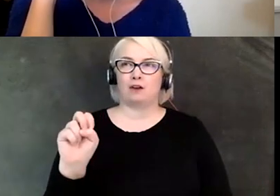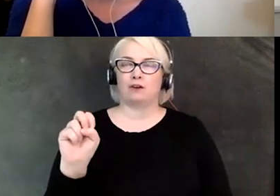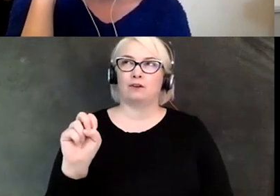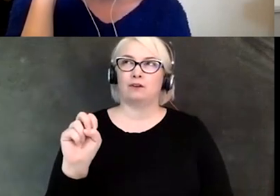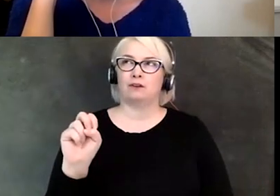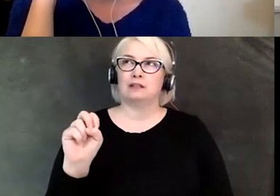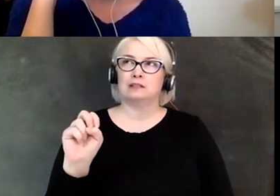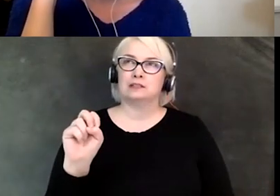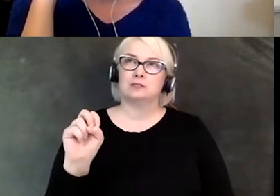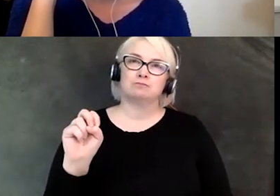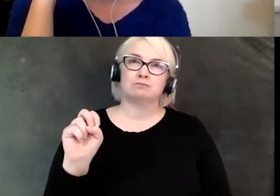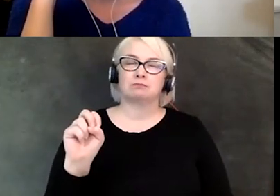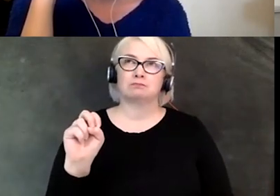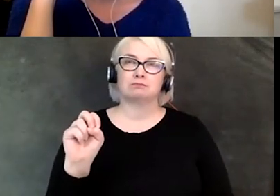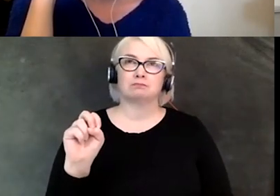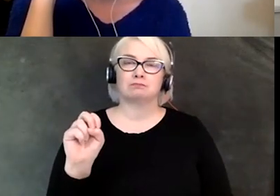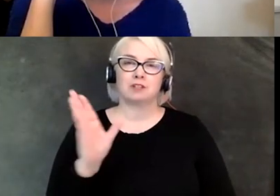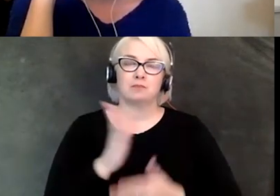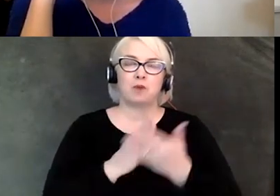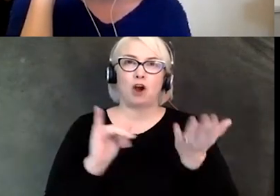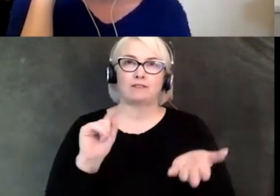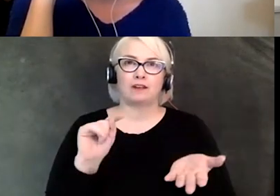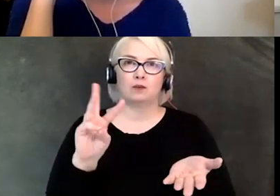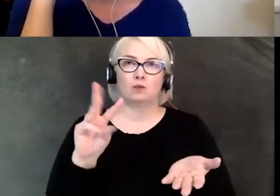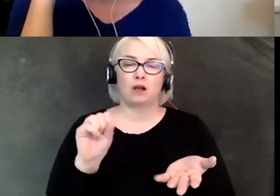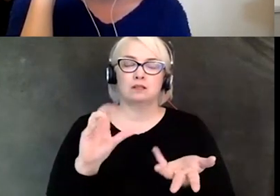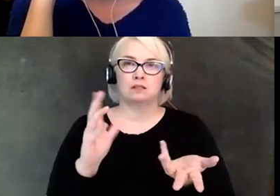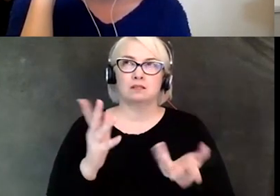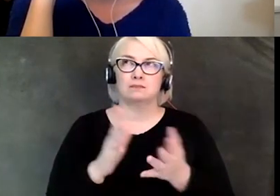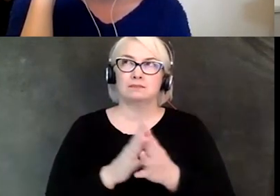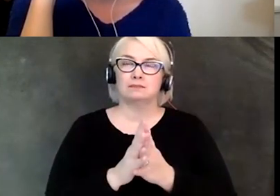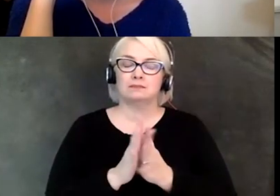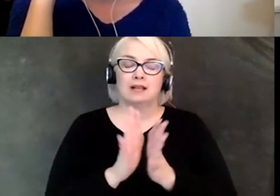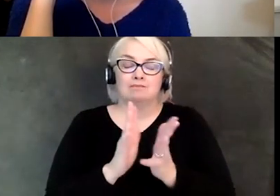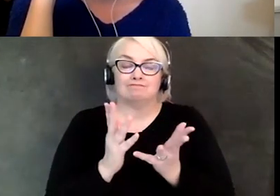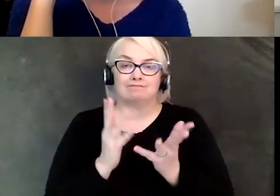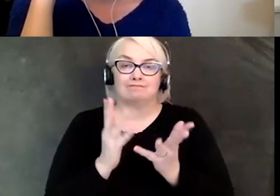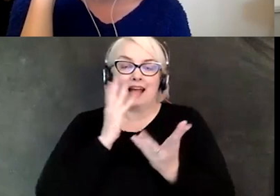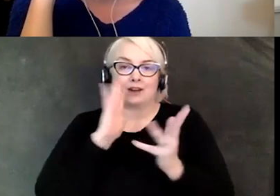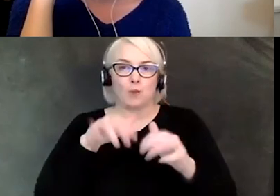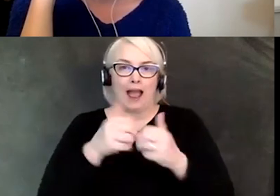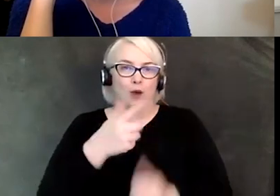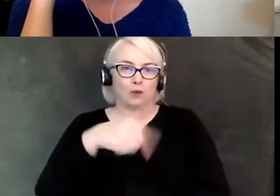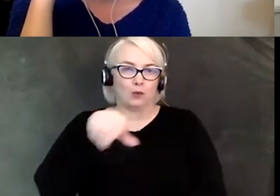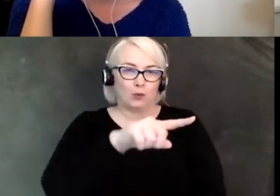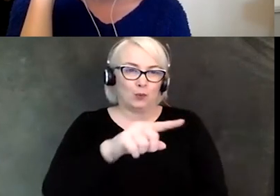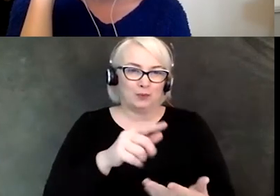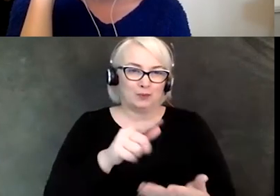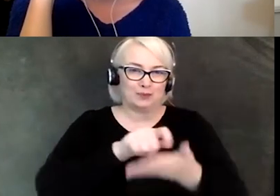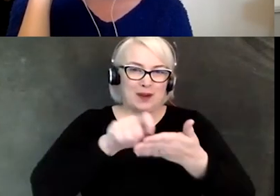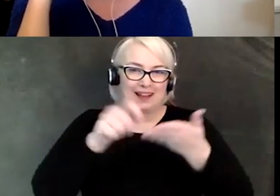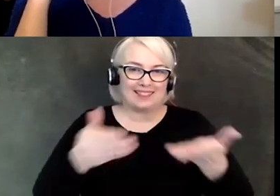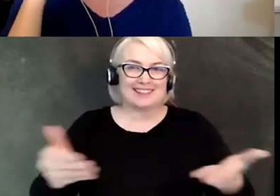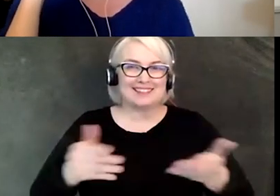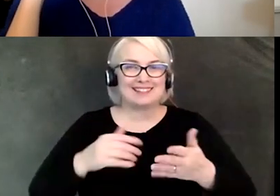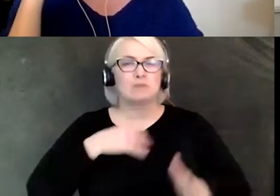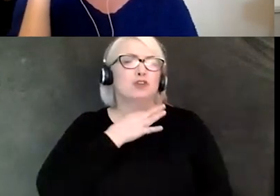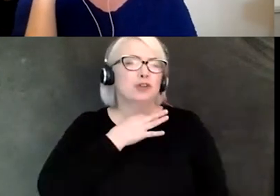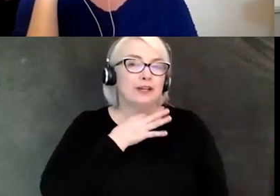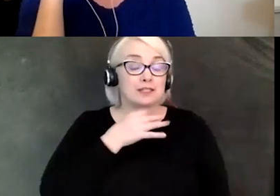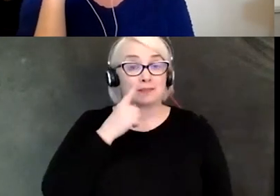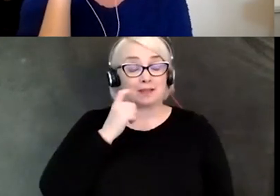a part of it was, uh, and I don't, I don't know how you guys, you know, ever write things, but, uh, I'm curious about this because the way I've written things is